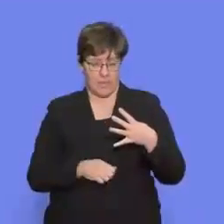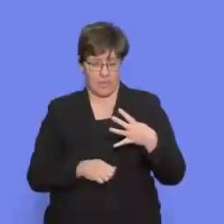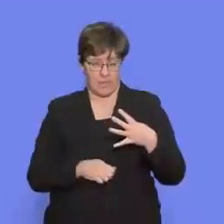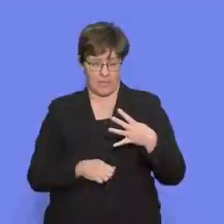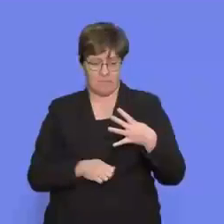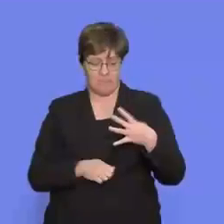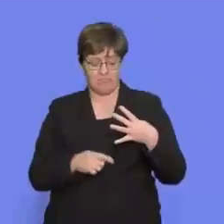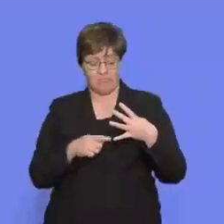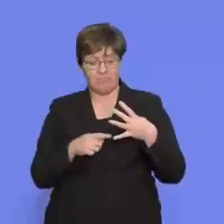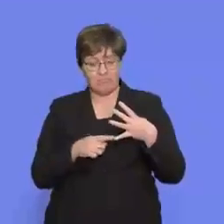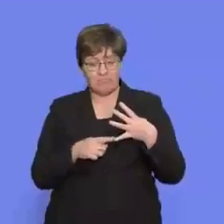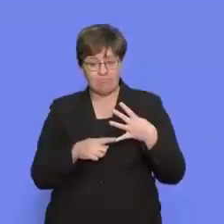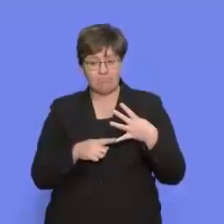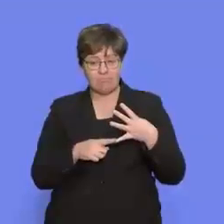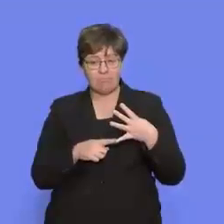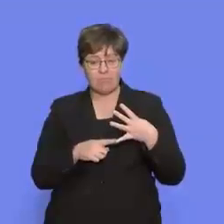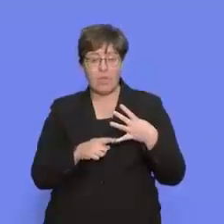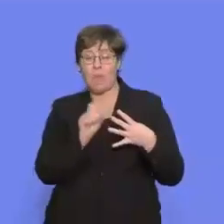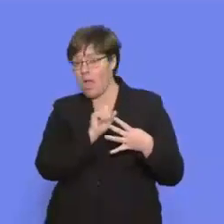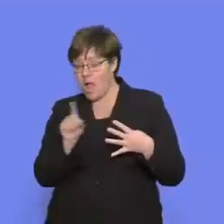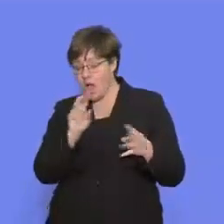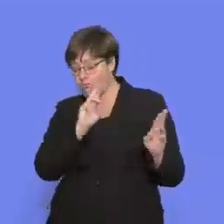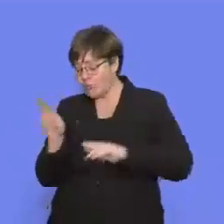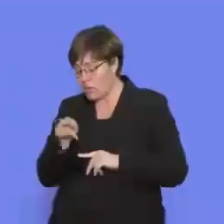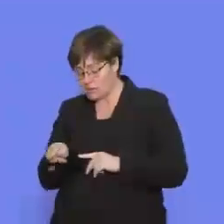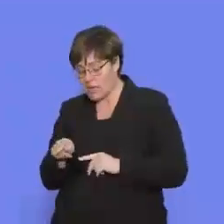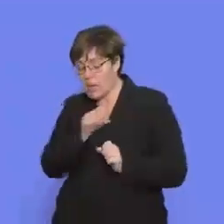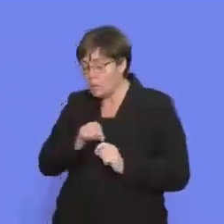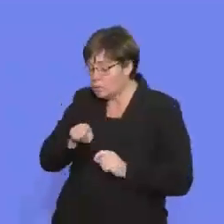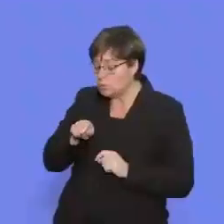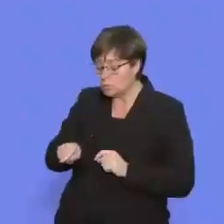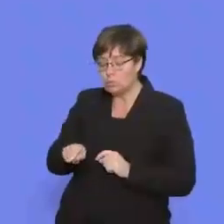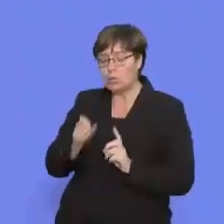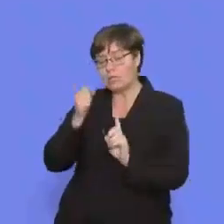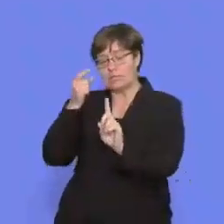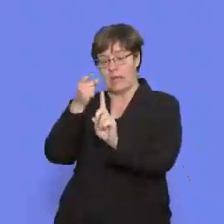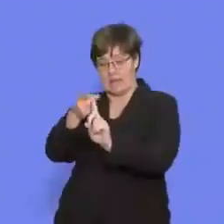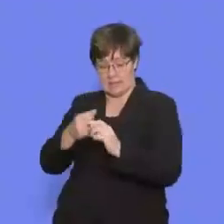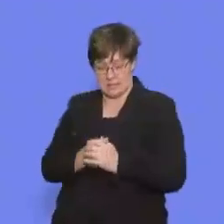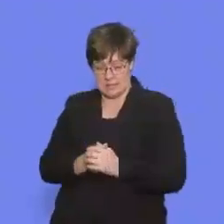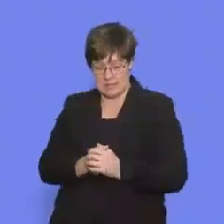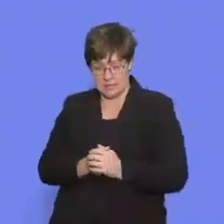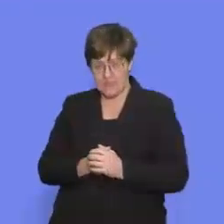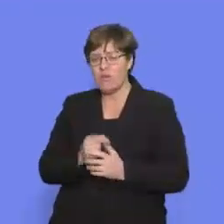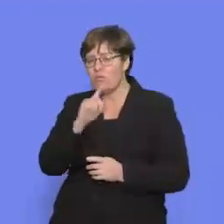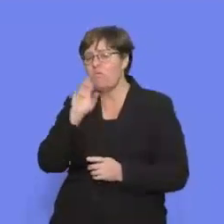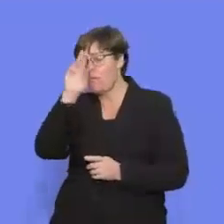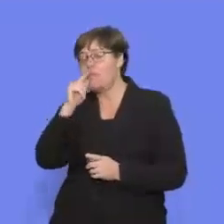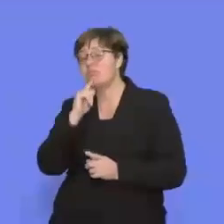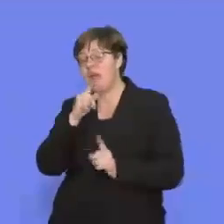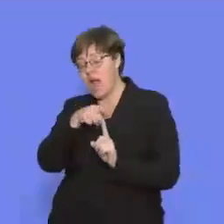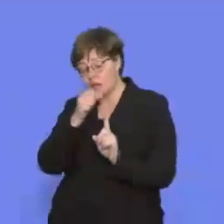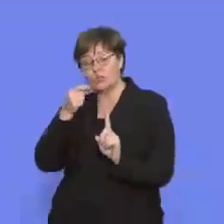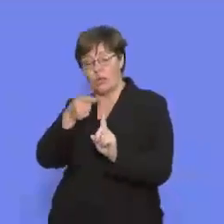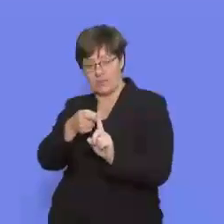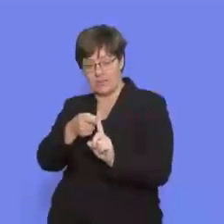message is now sent to the target. Remember, we did talk to the target. We said the hormones must